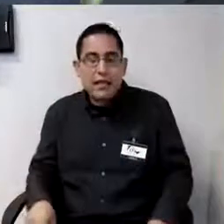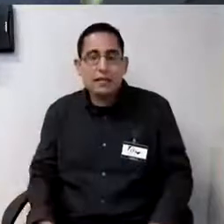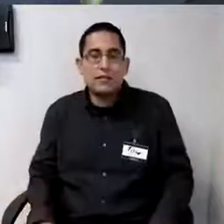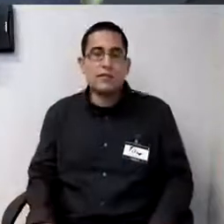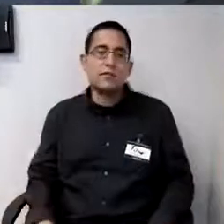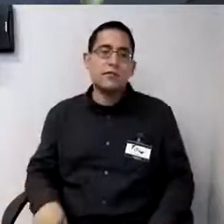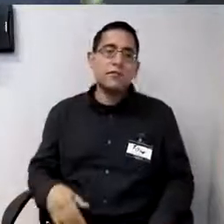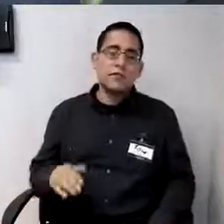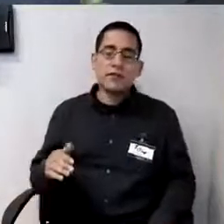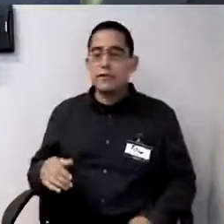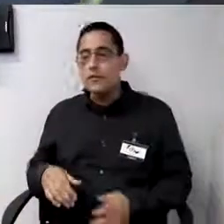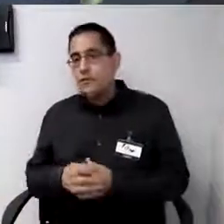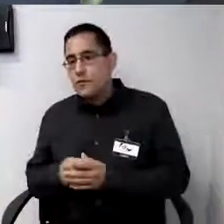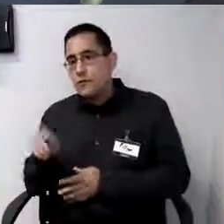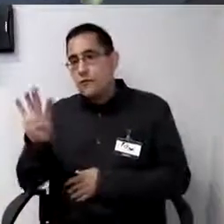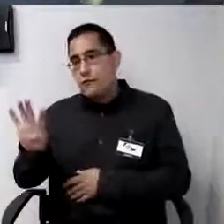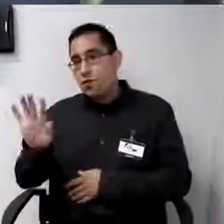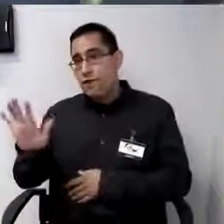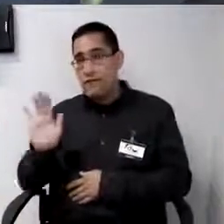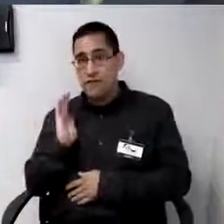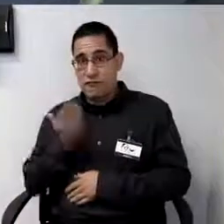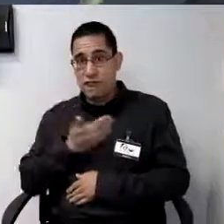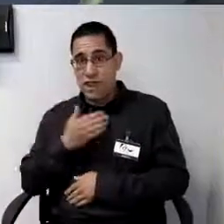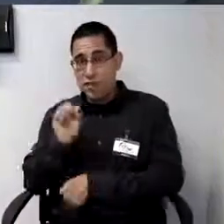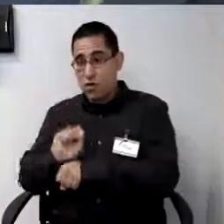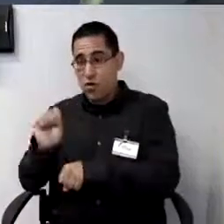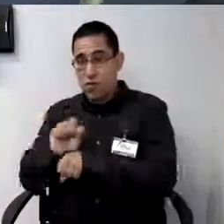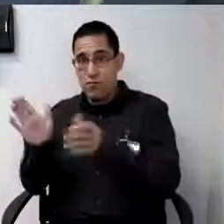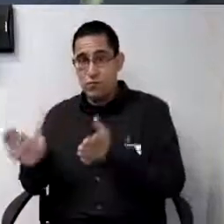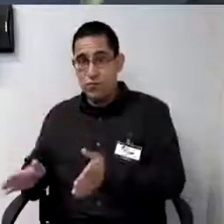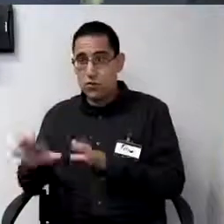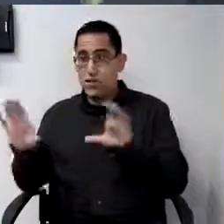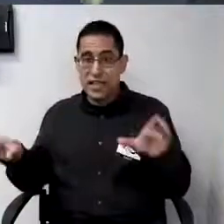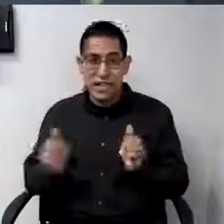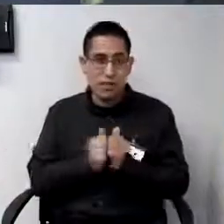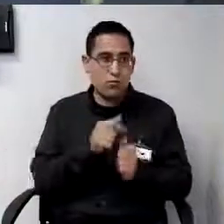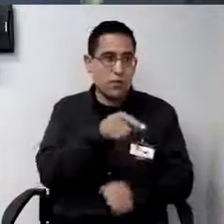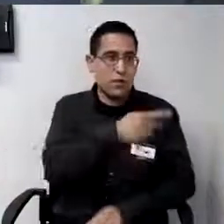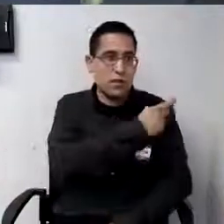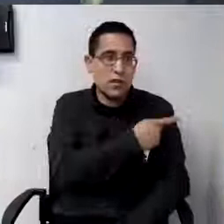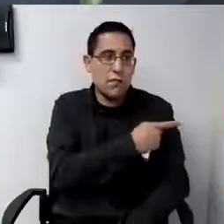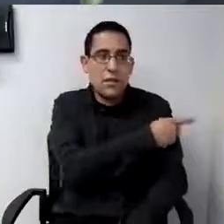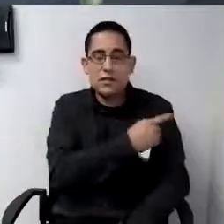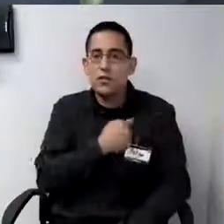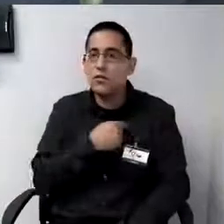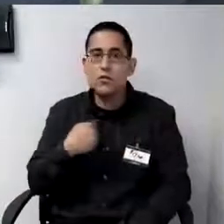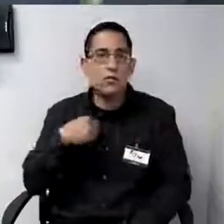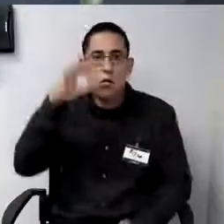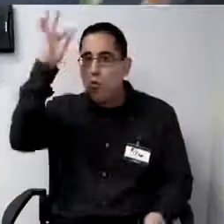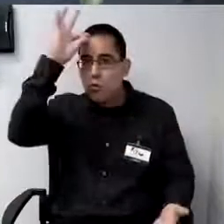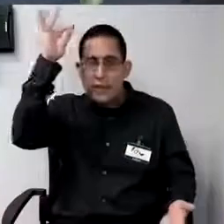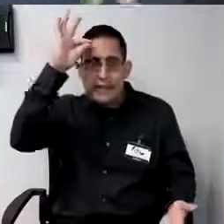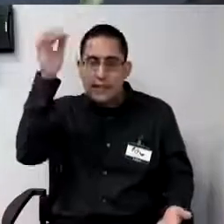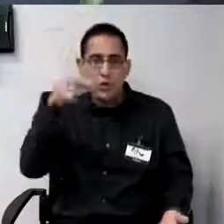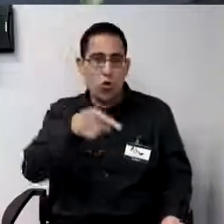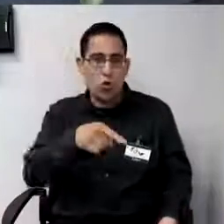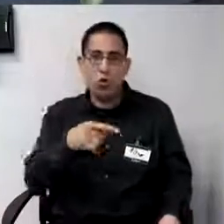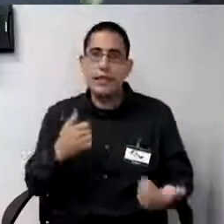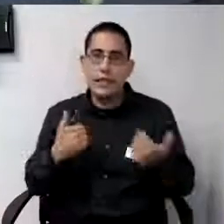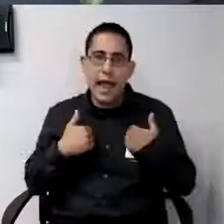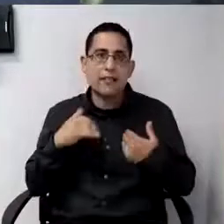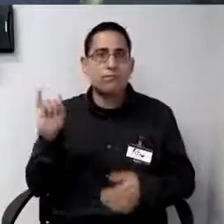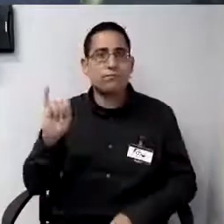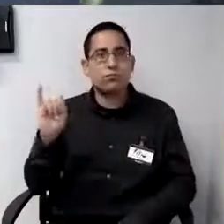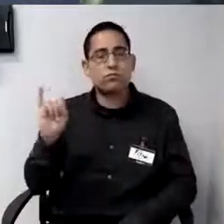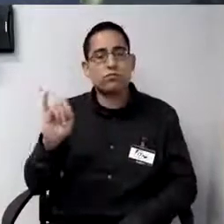that have contracted it in the hospital did it with a patient that we didn't know was COVID. Right. But then we also,